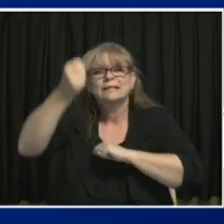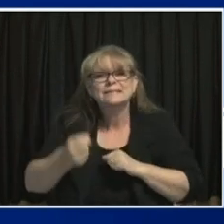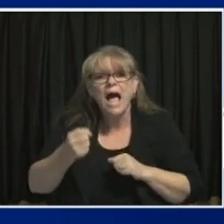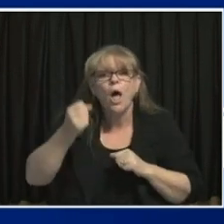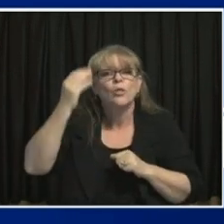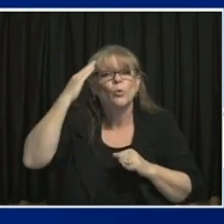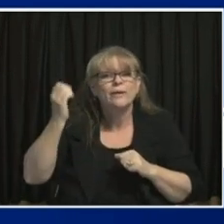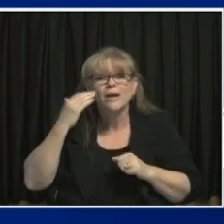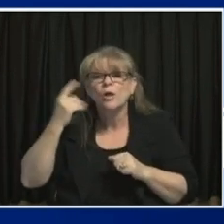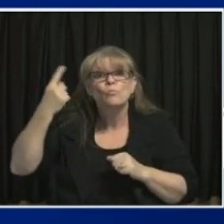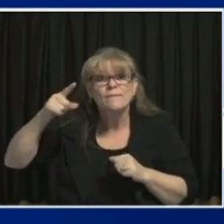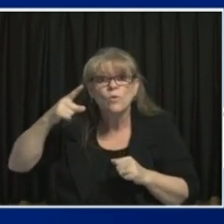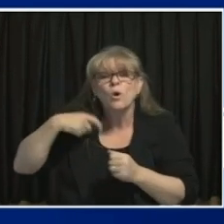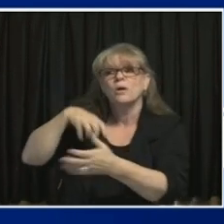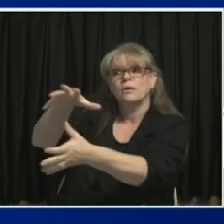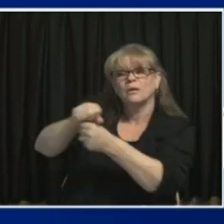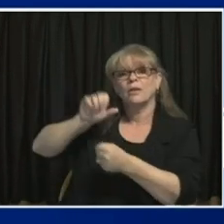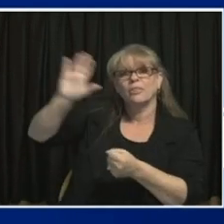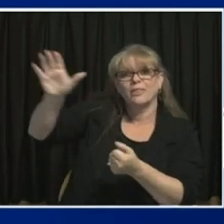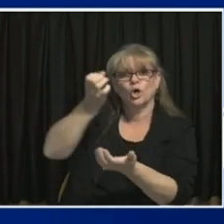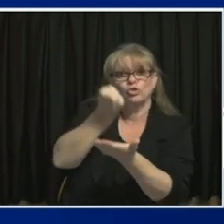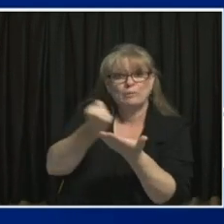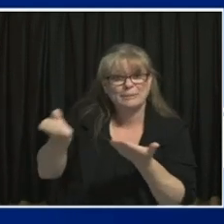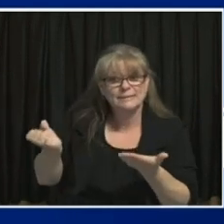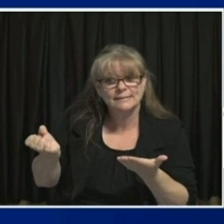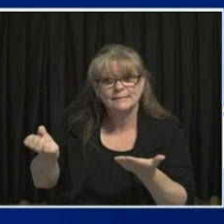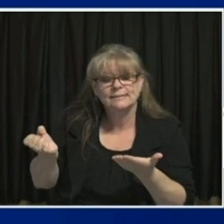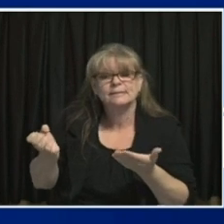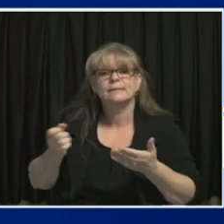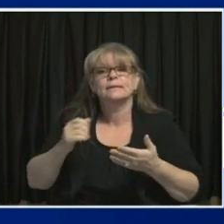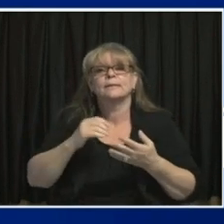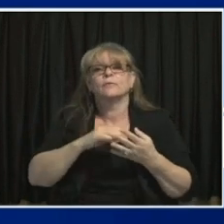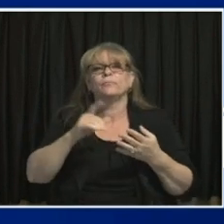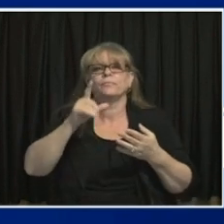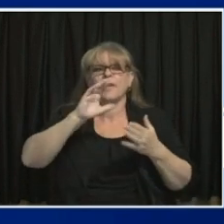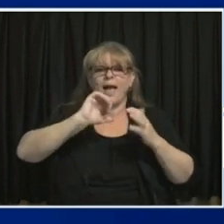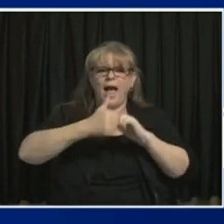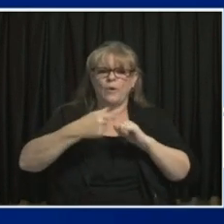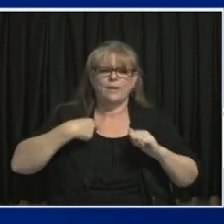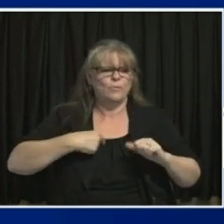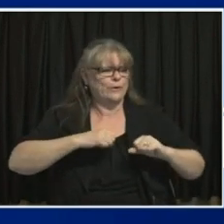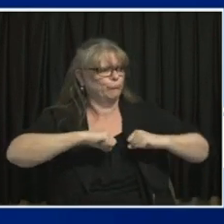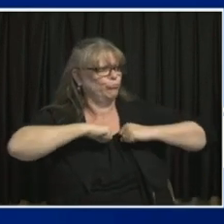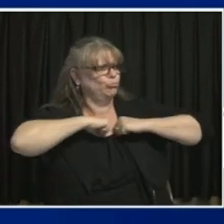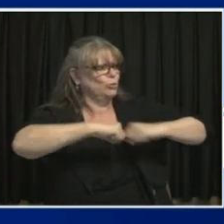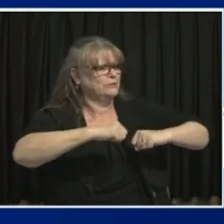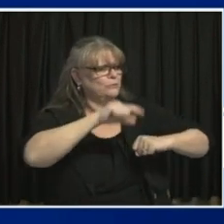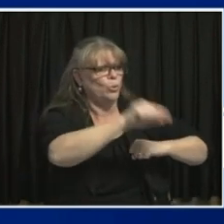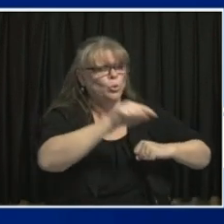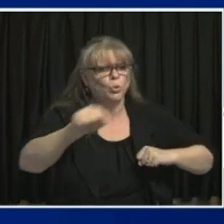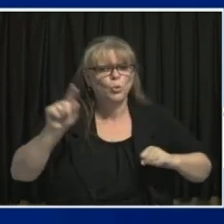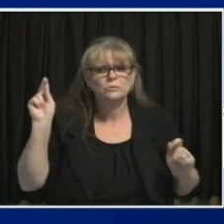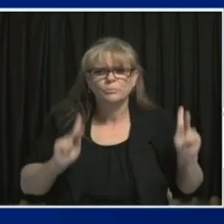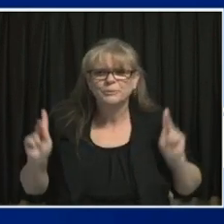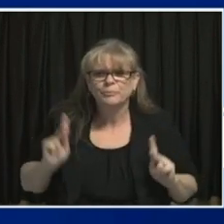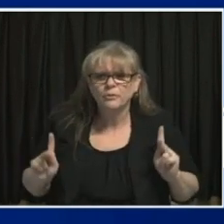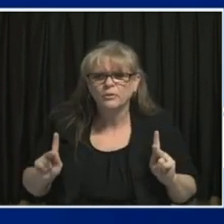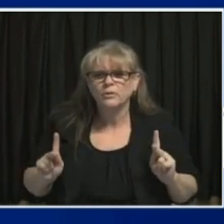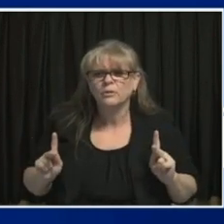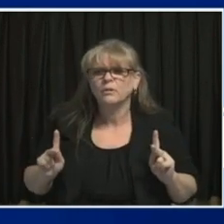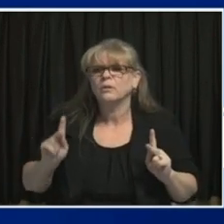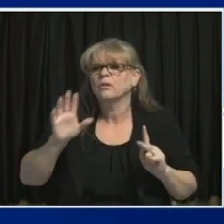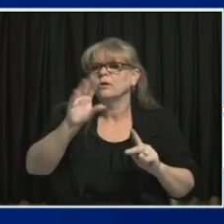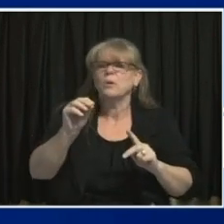better protect vulnerable populations during each phase, right? As the general society is able to return to more and